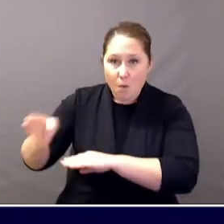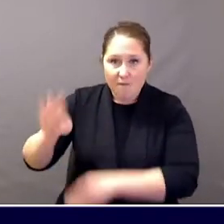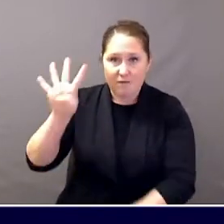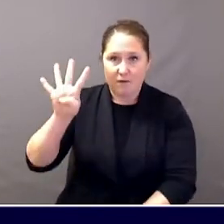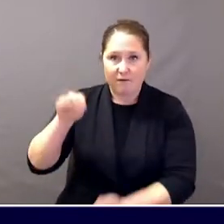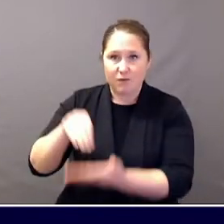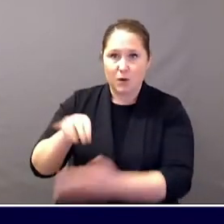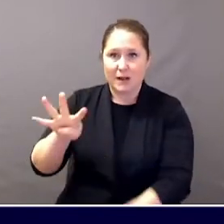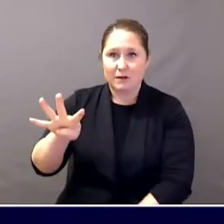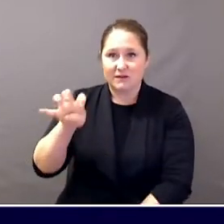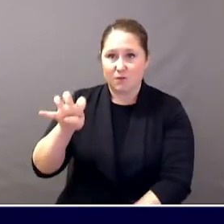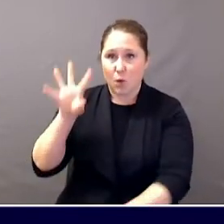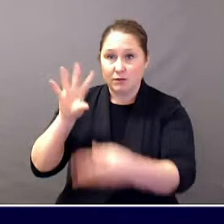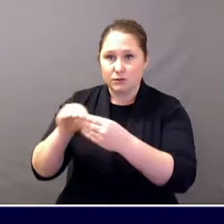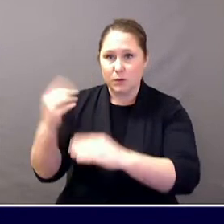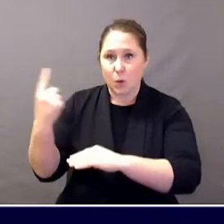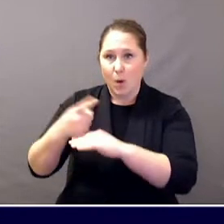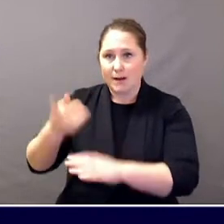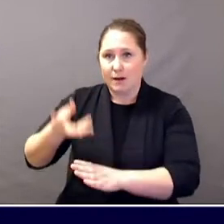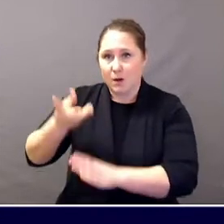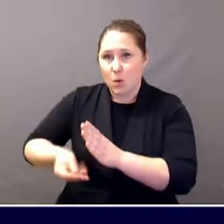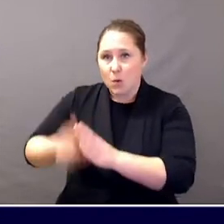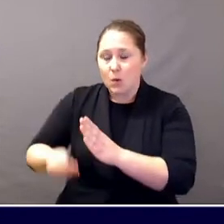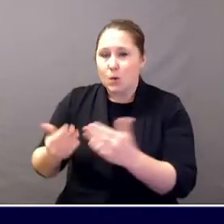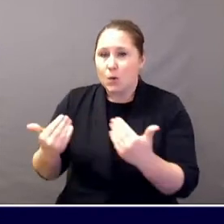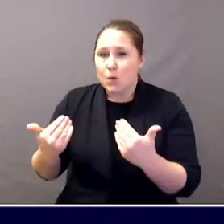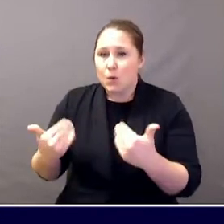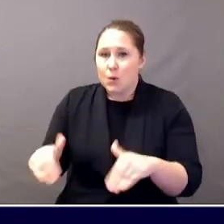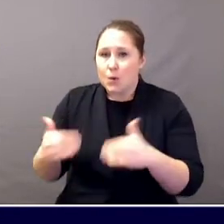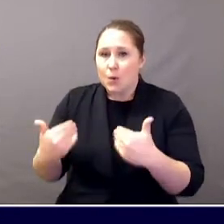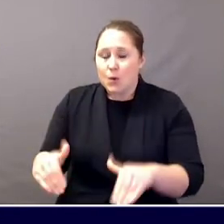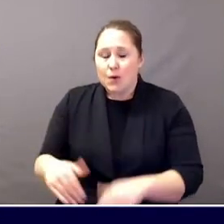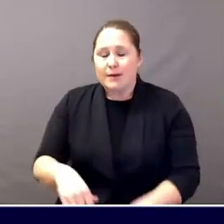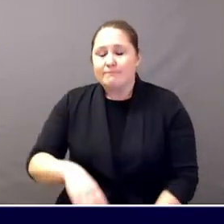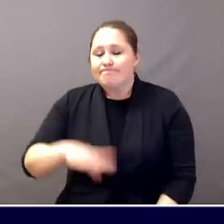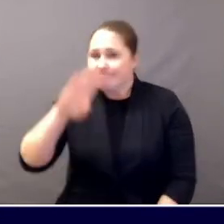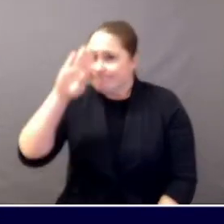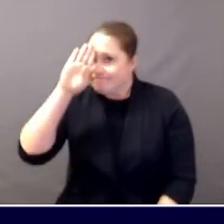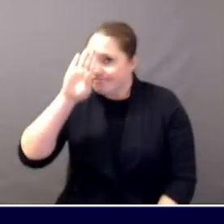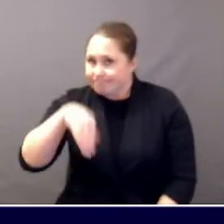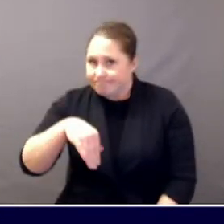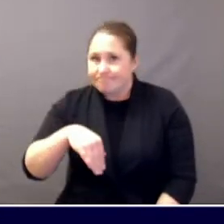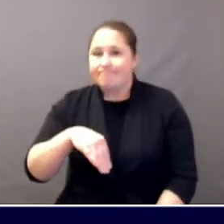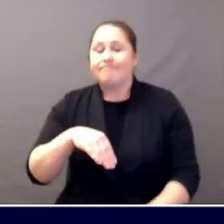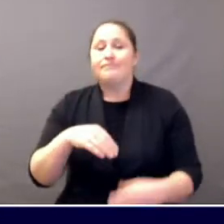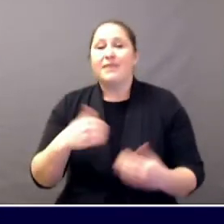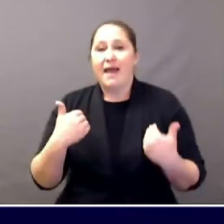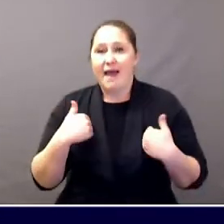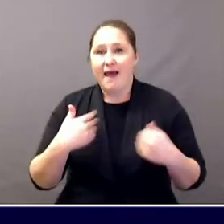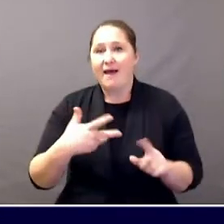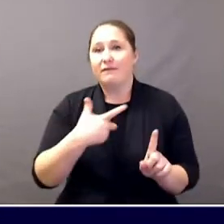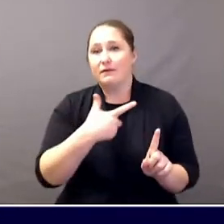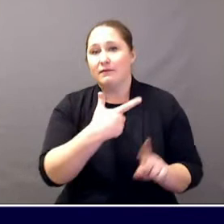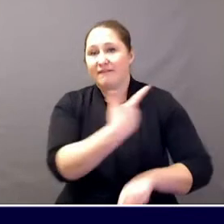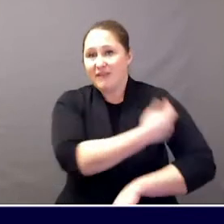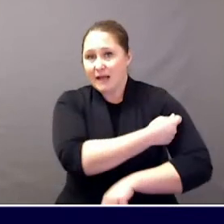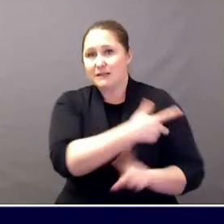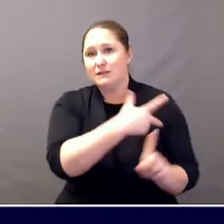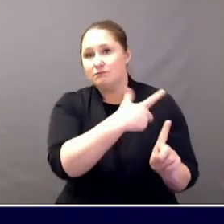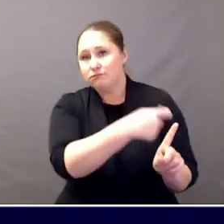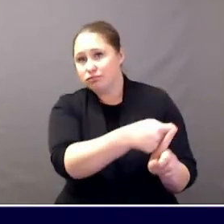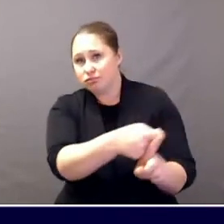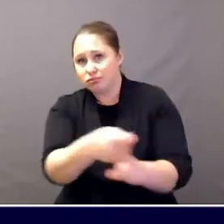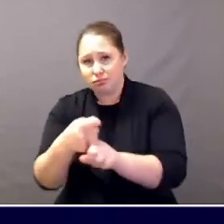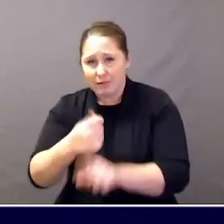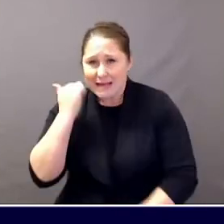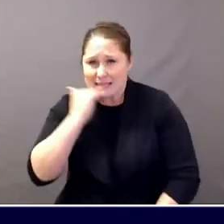day. This is a reminder that even though a vaccine has arrived, and even though we continue to vaccinate more people every